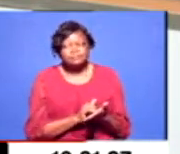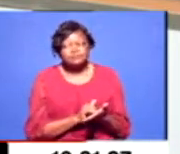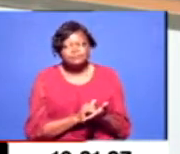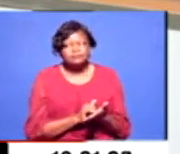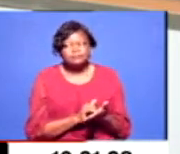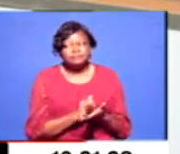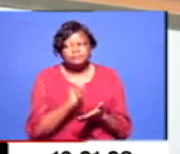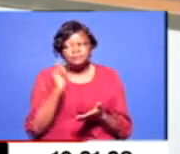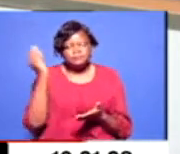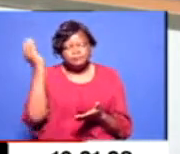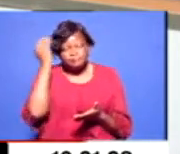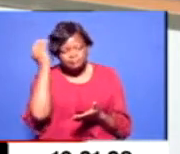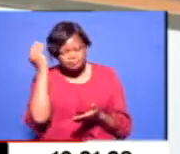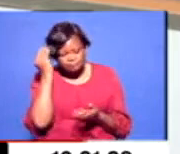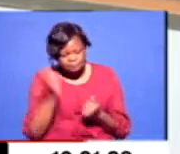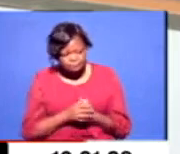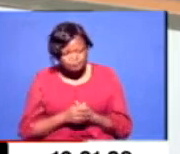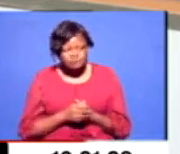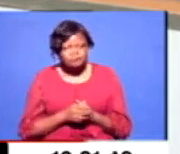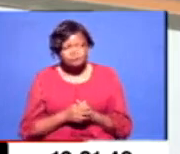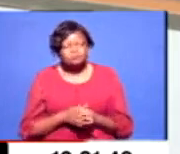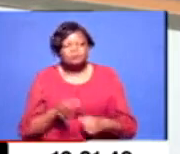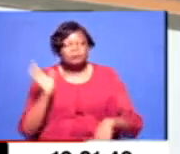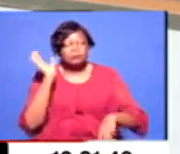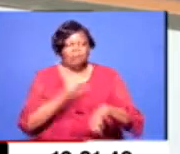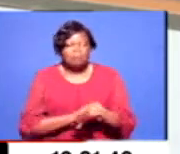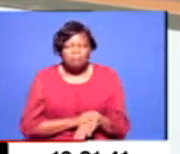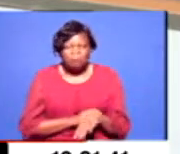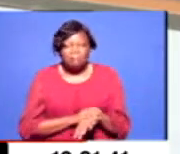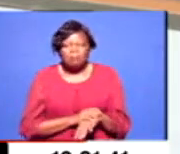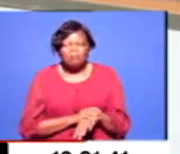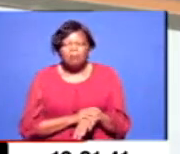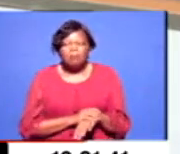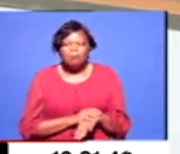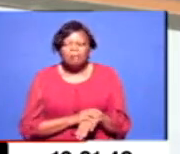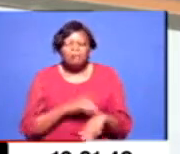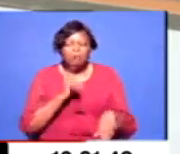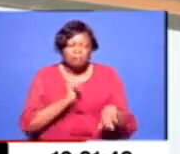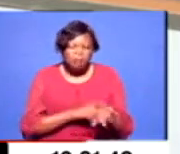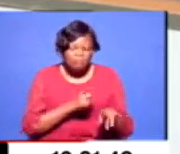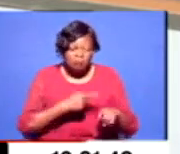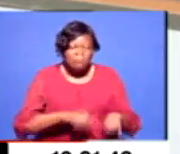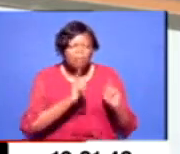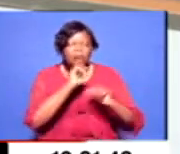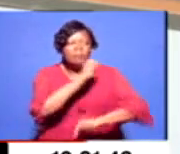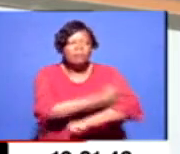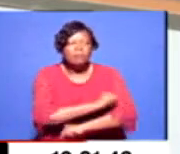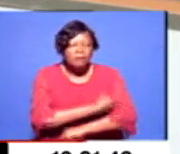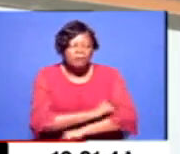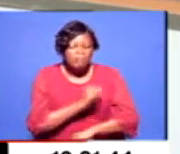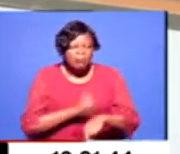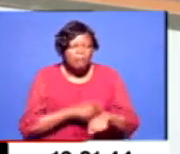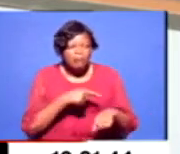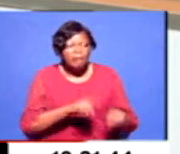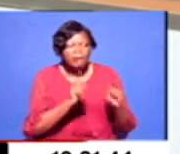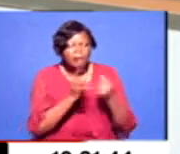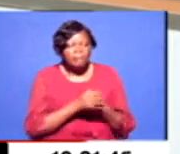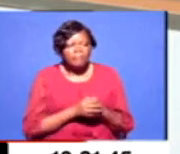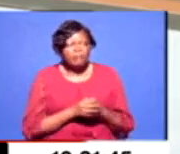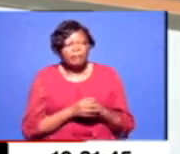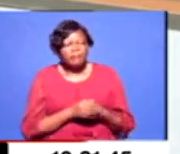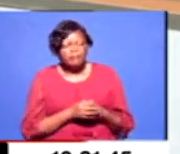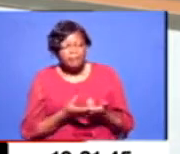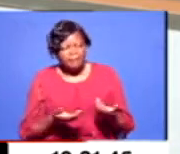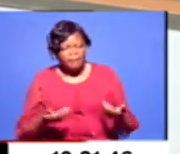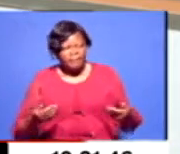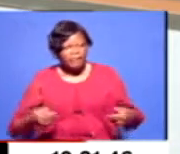students, pupils get as soon as they are in school, as soon as they are in their teen years,